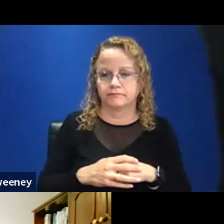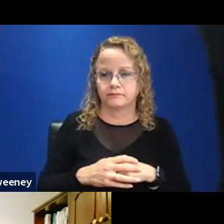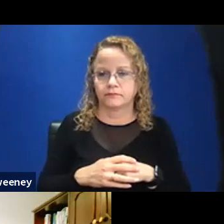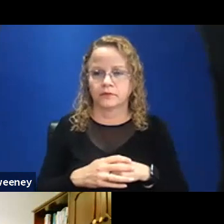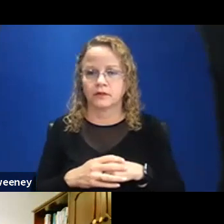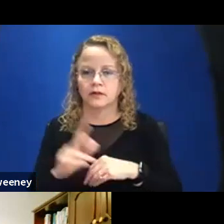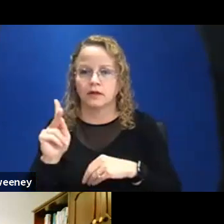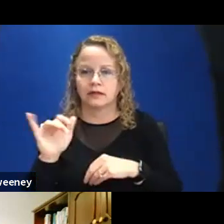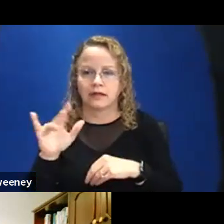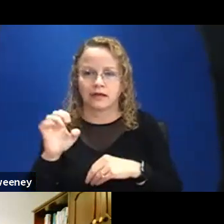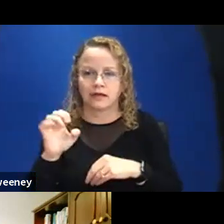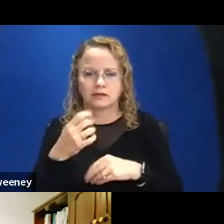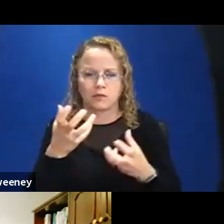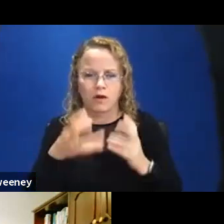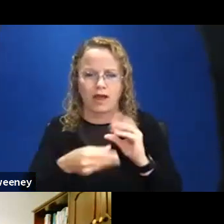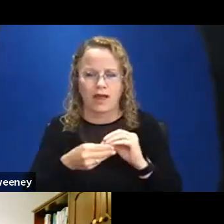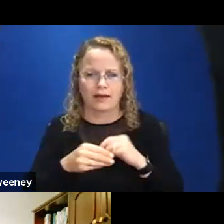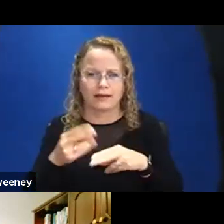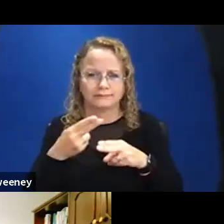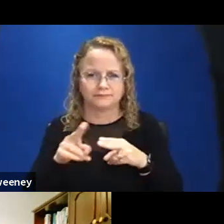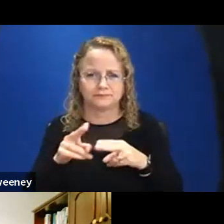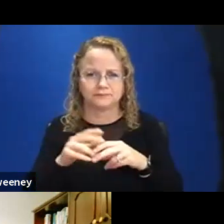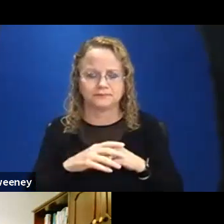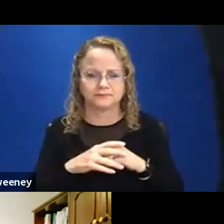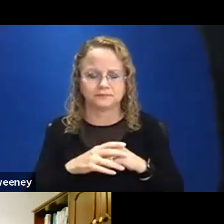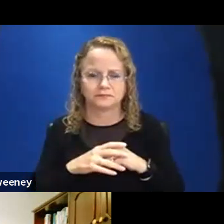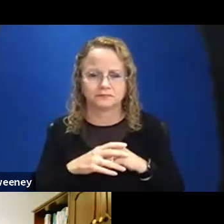Well, I'll add just a tiny bit.